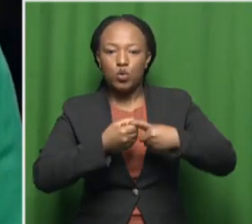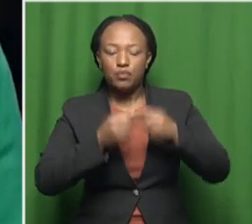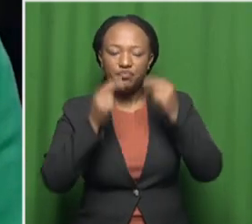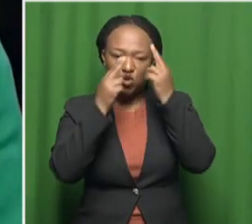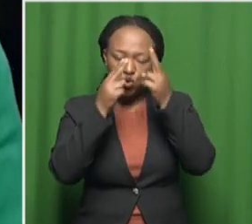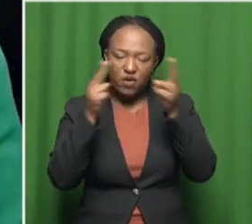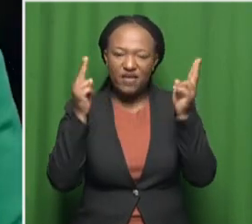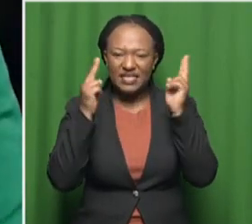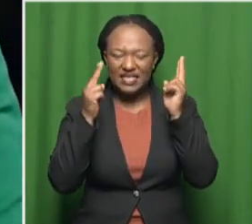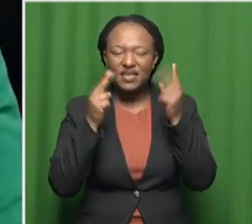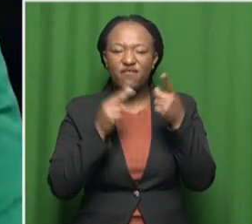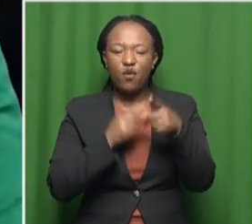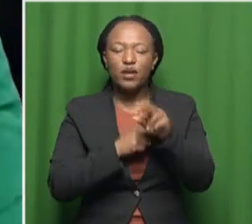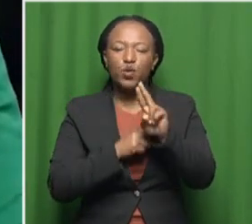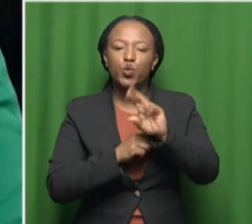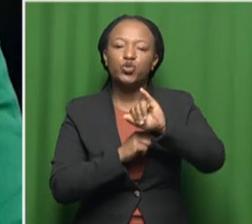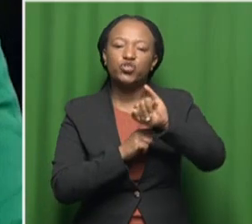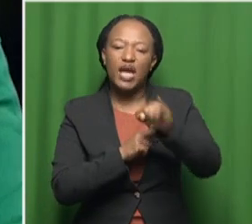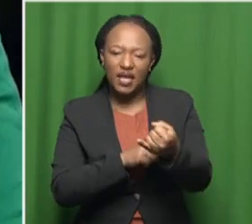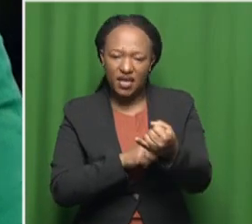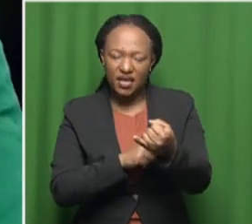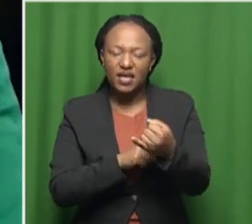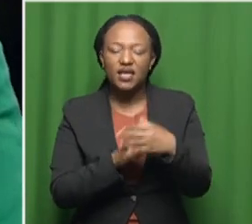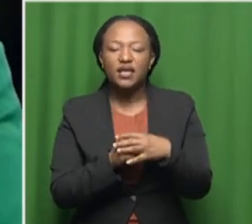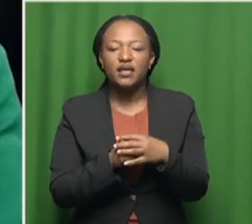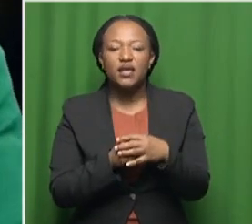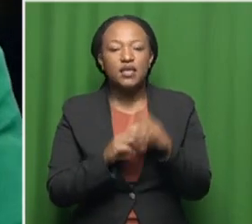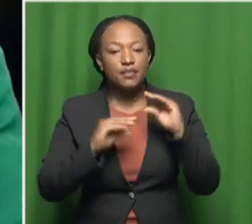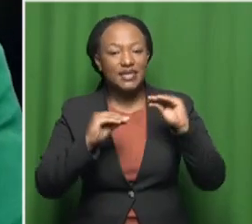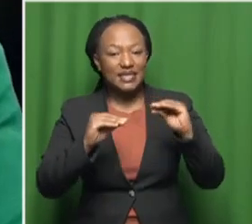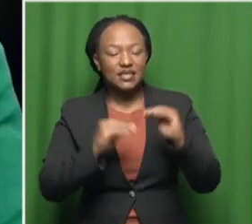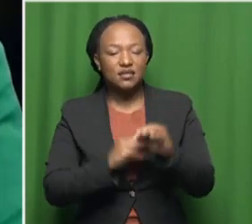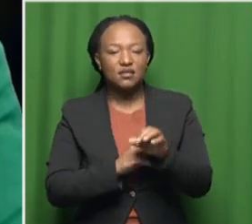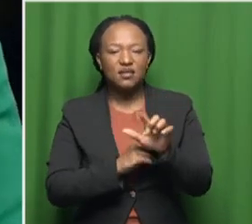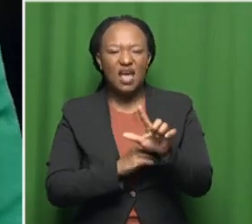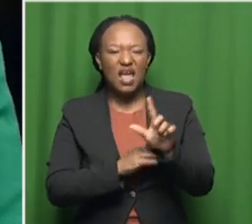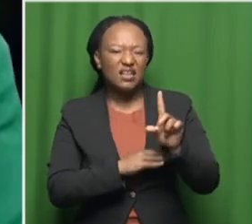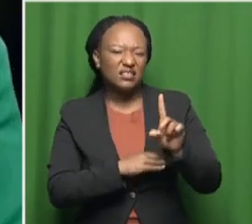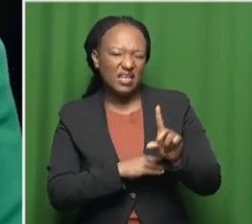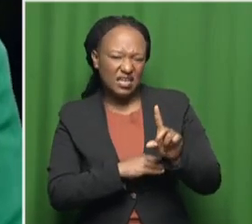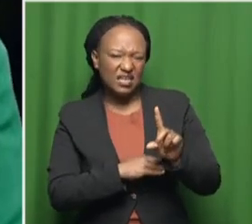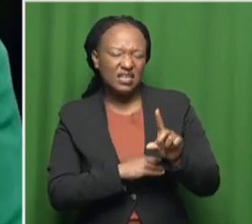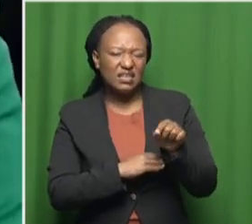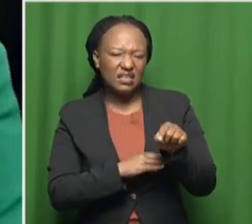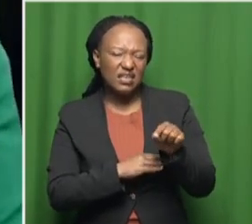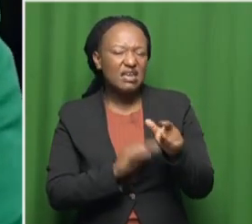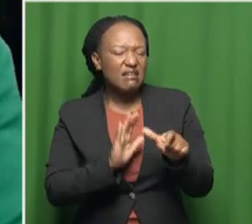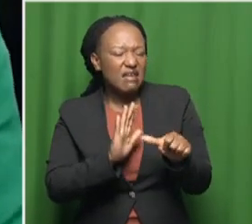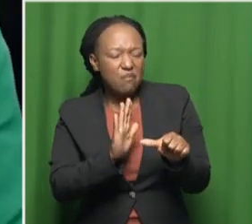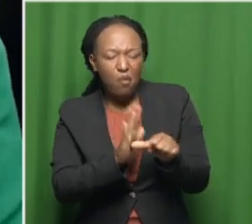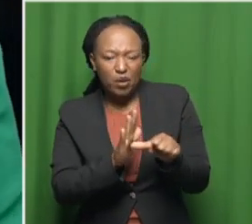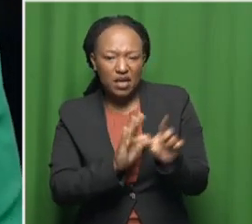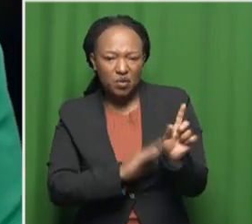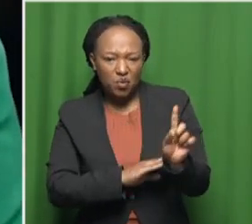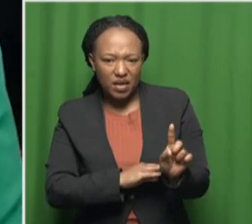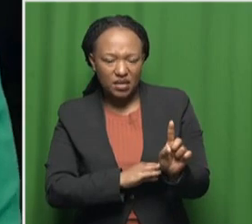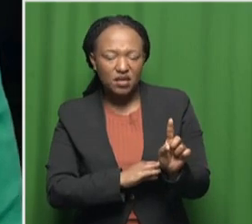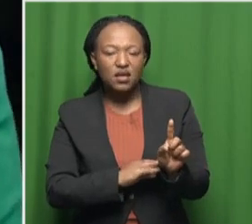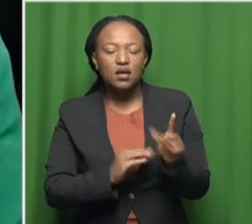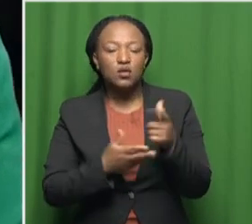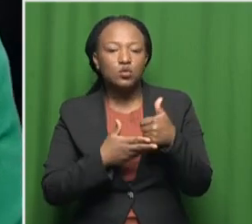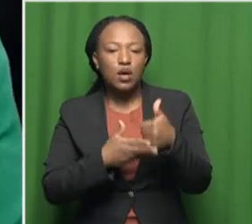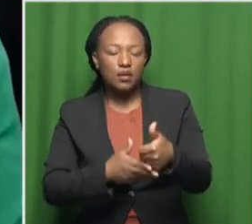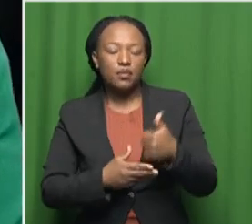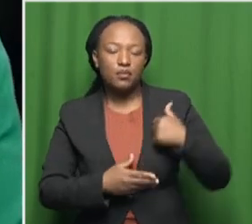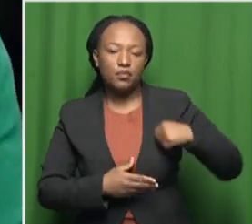of Johannesburg. Let them be taught what is LED and what is the importance of it in helping the municipality plan